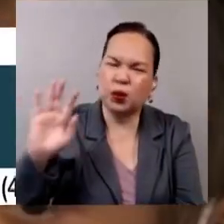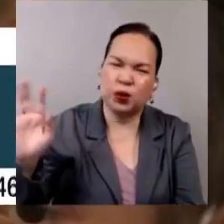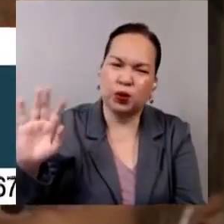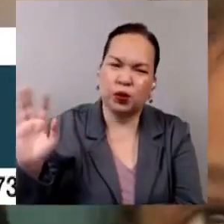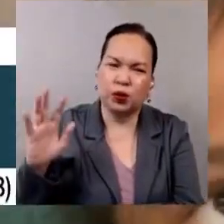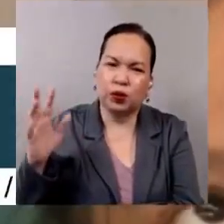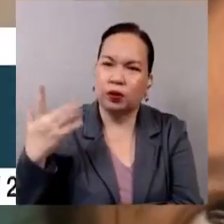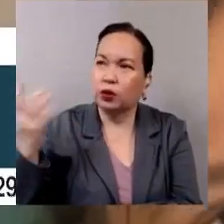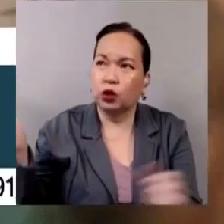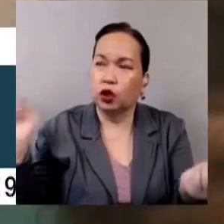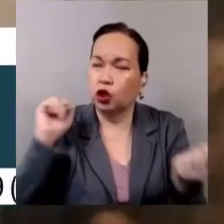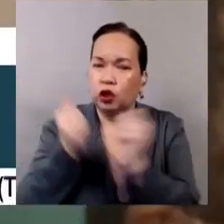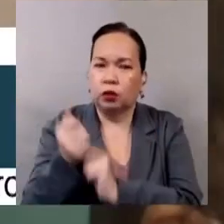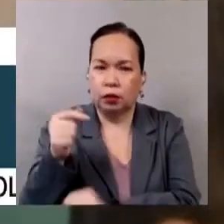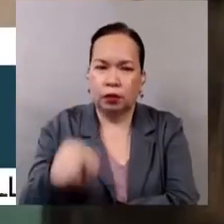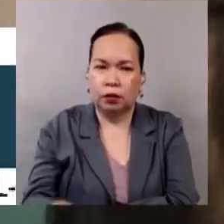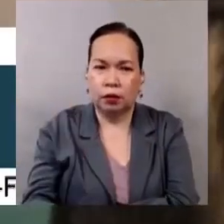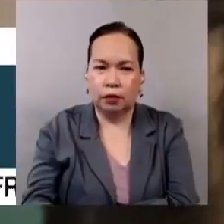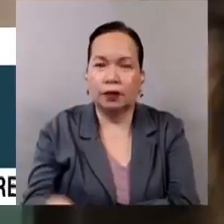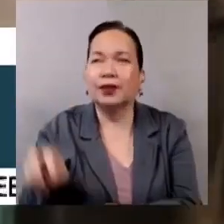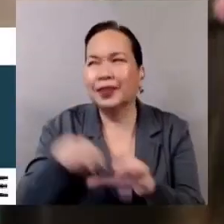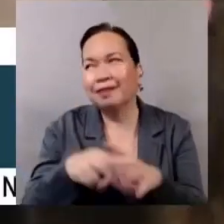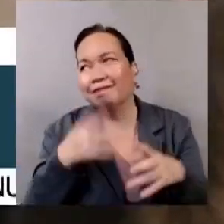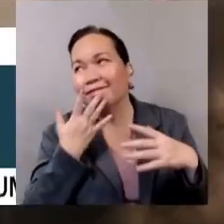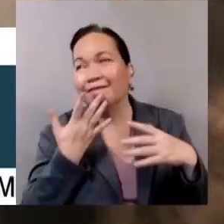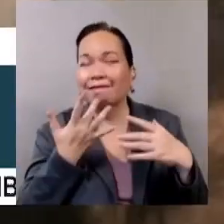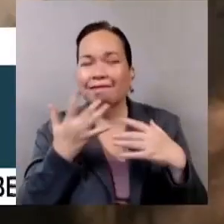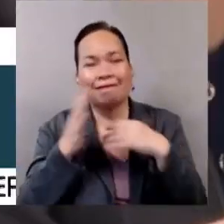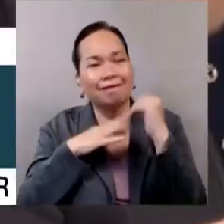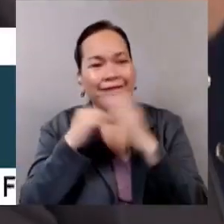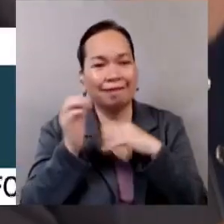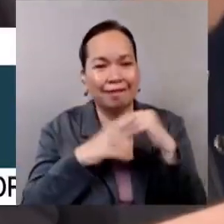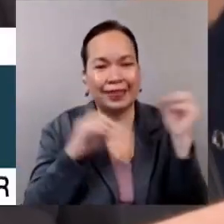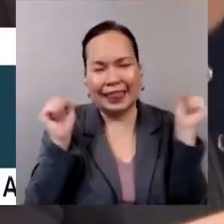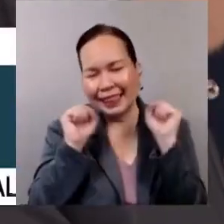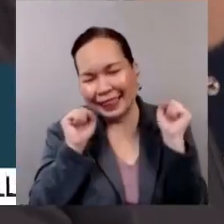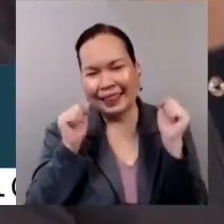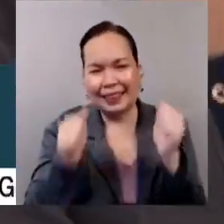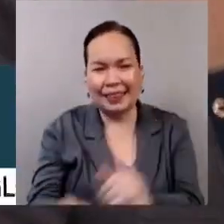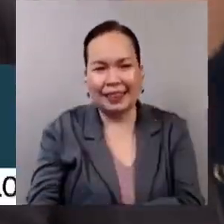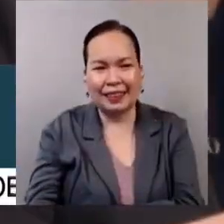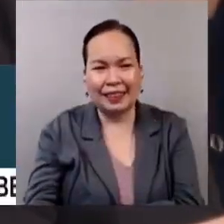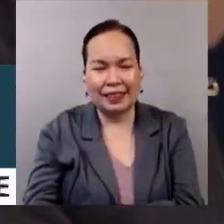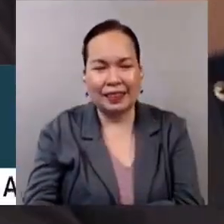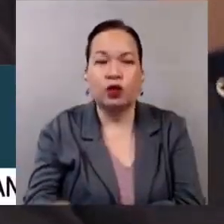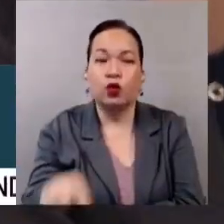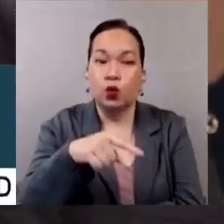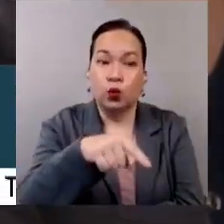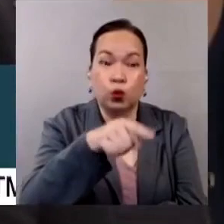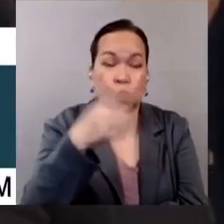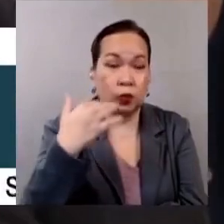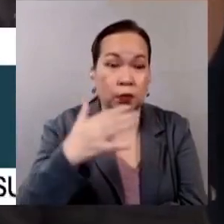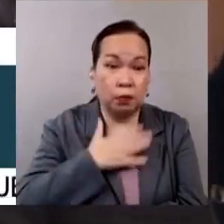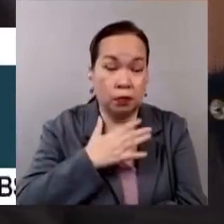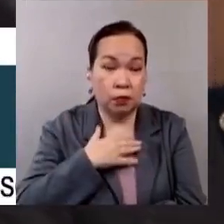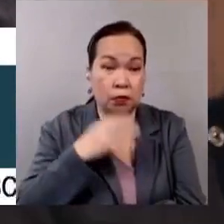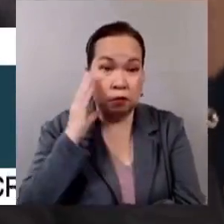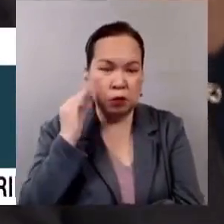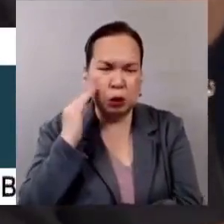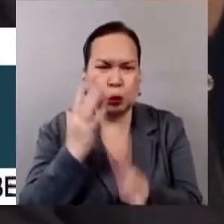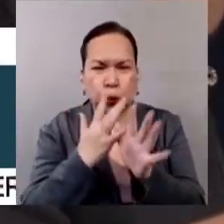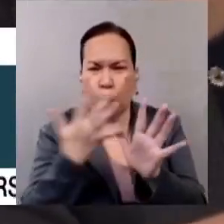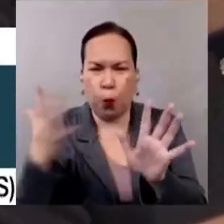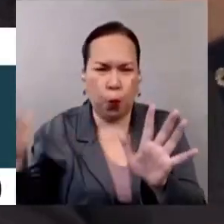na eh. Masarap sakyan ngayon. Malamig. Naranasan ko talaga na mahabang pila,